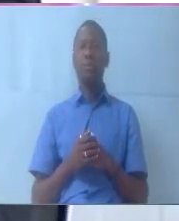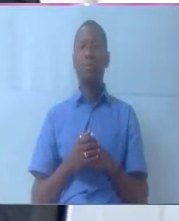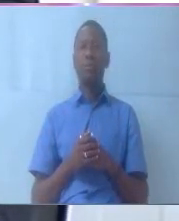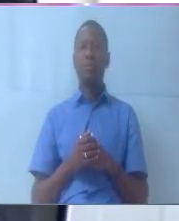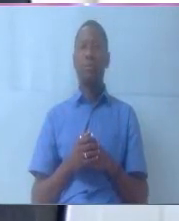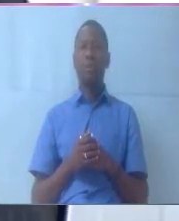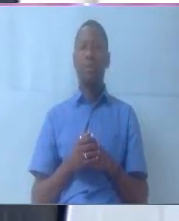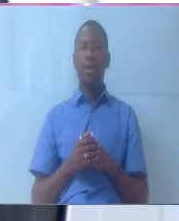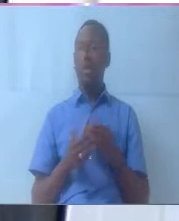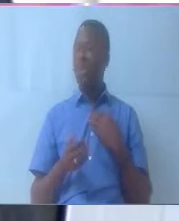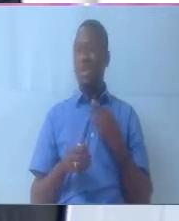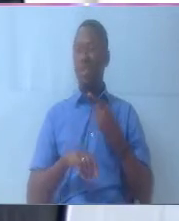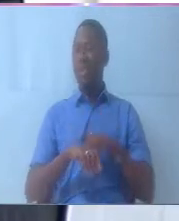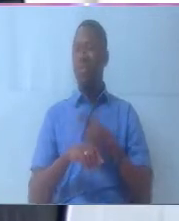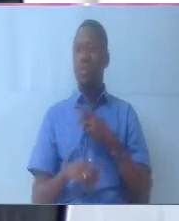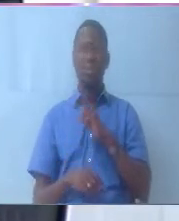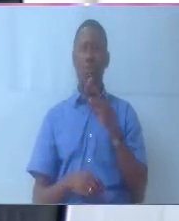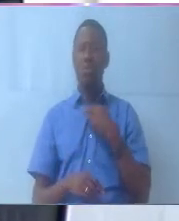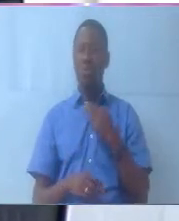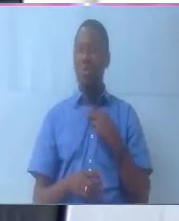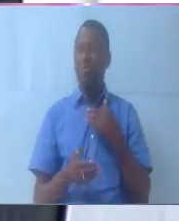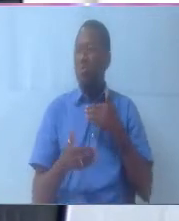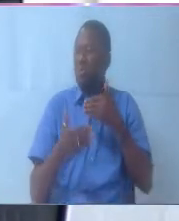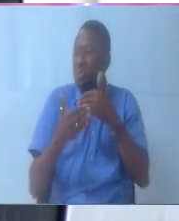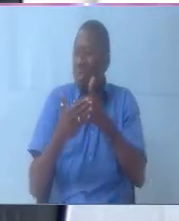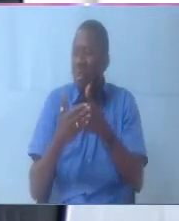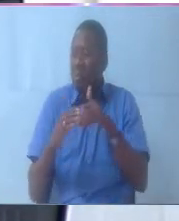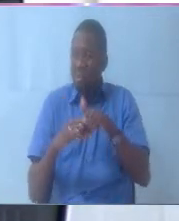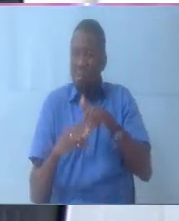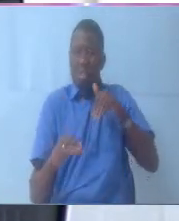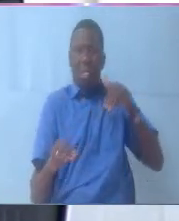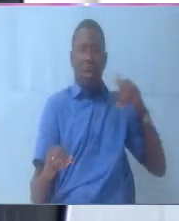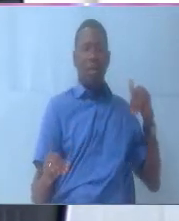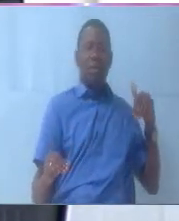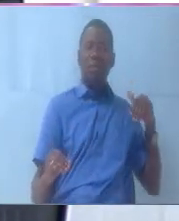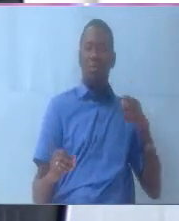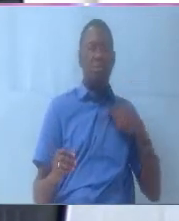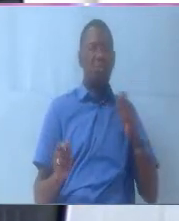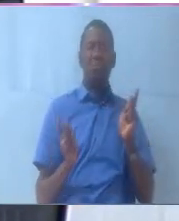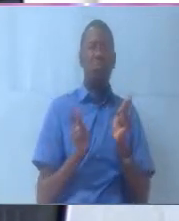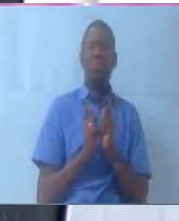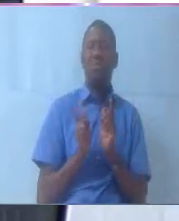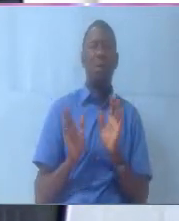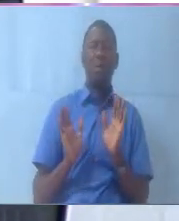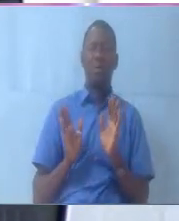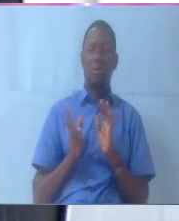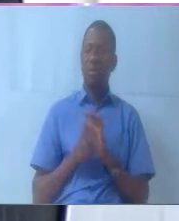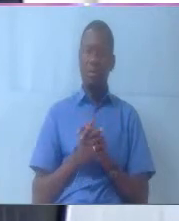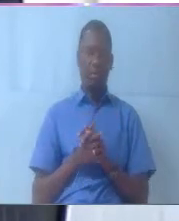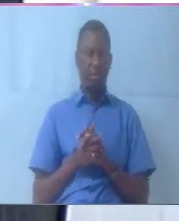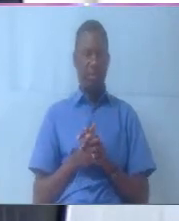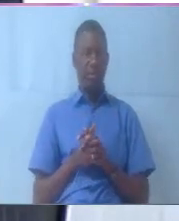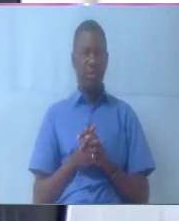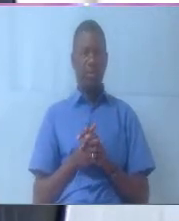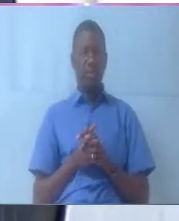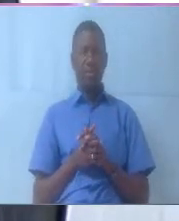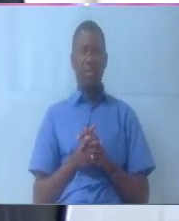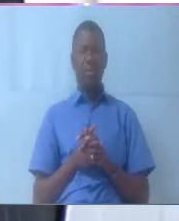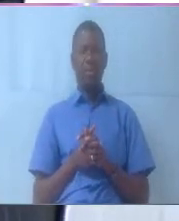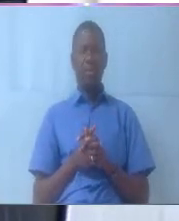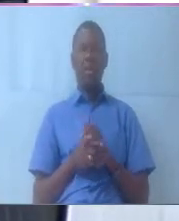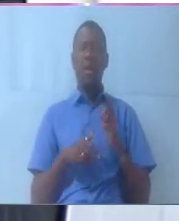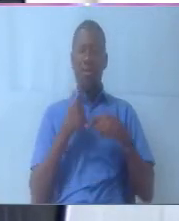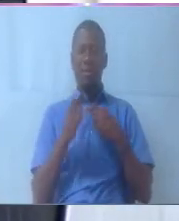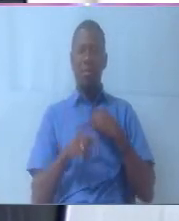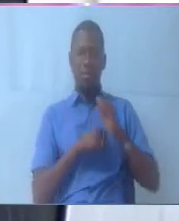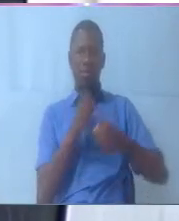be associated. Chief Justice amunta aya fanjam fandi kuolale amalla fikatala konyi na fereng. Did not, and my wife came back